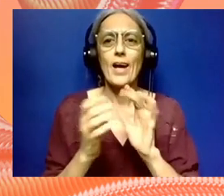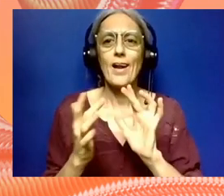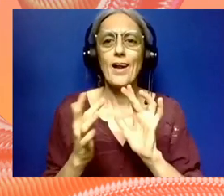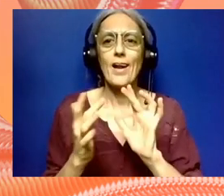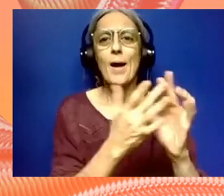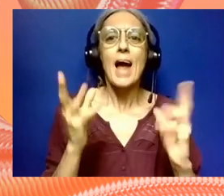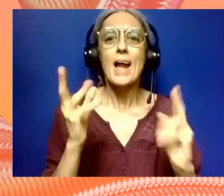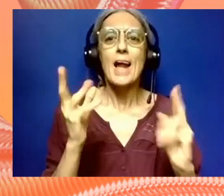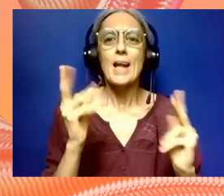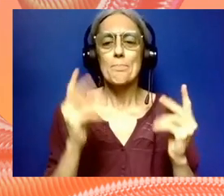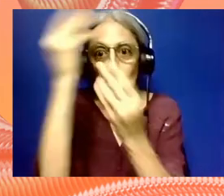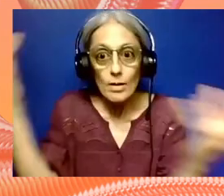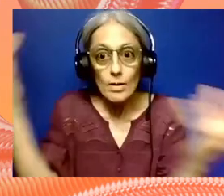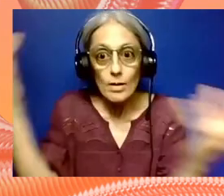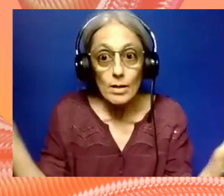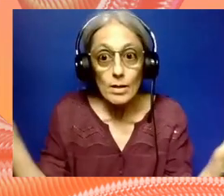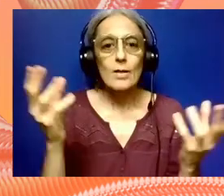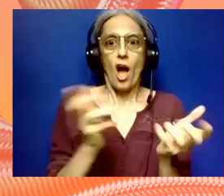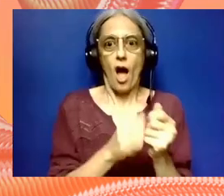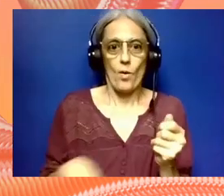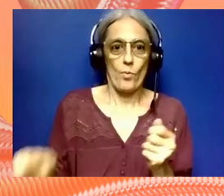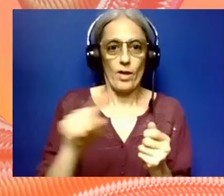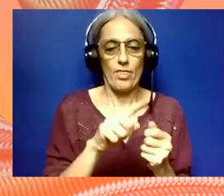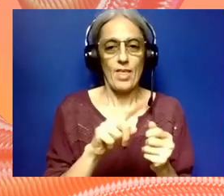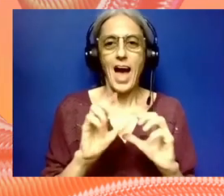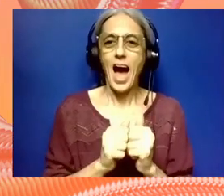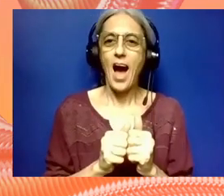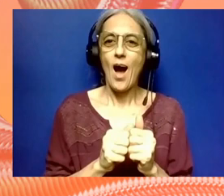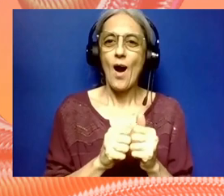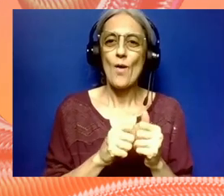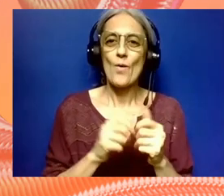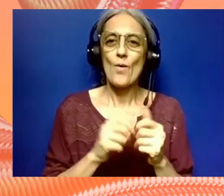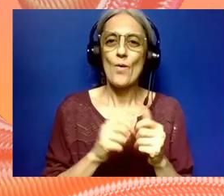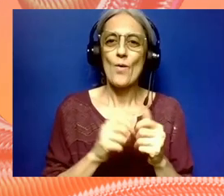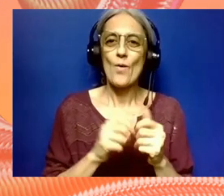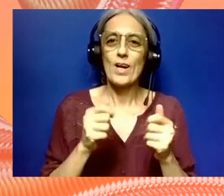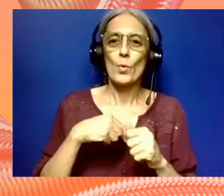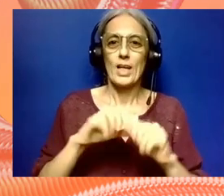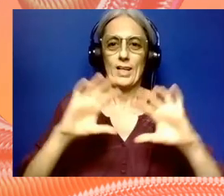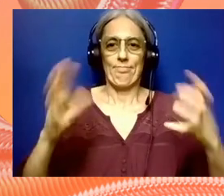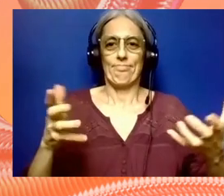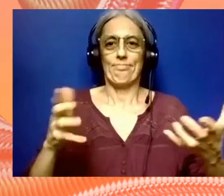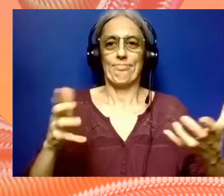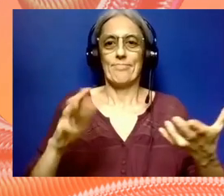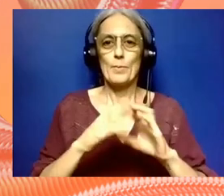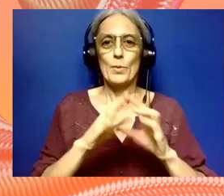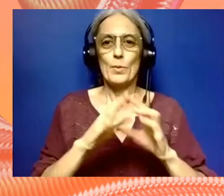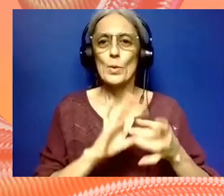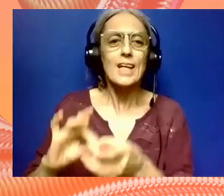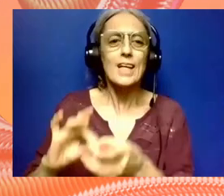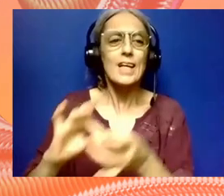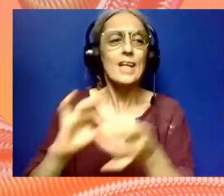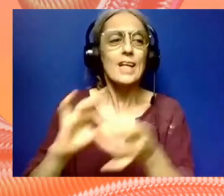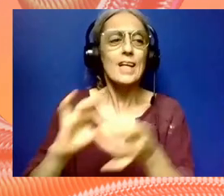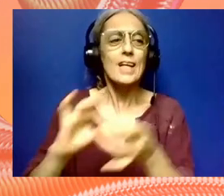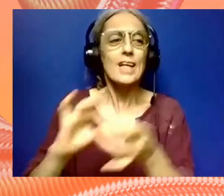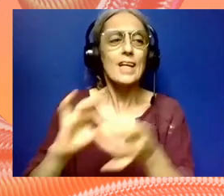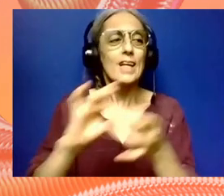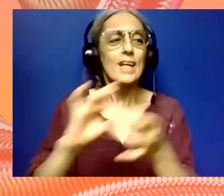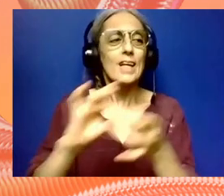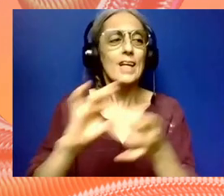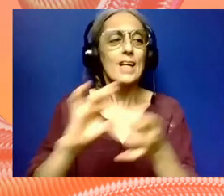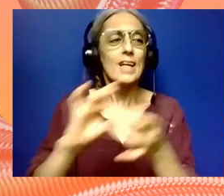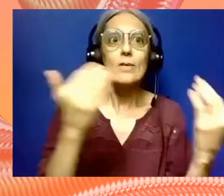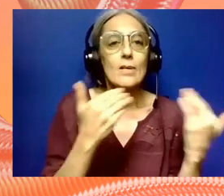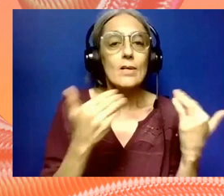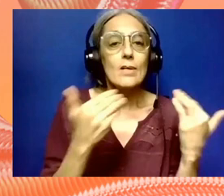How can we collectively, how do other people do it? Like, create a place where people want to be in the